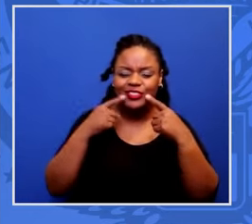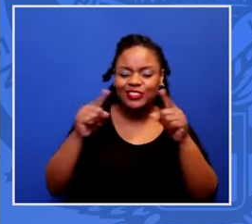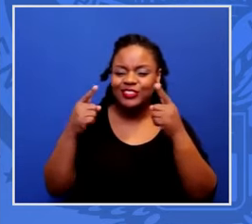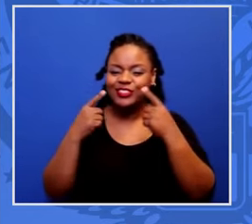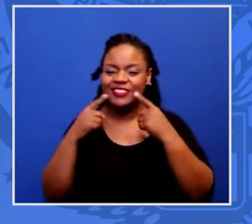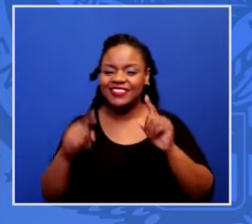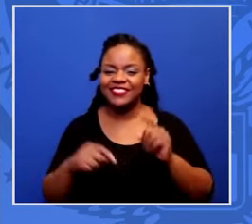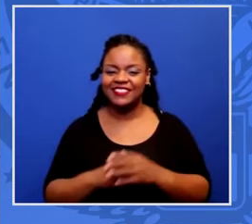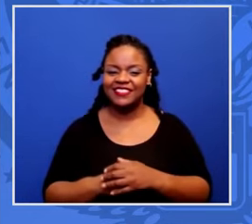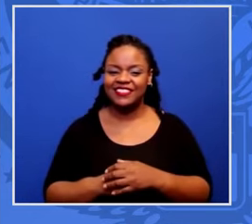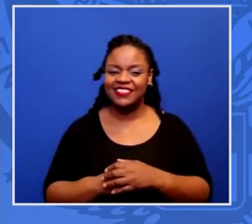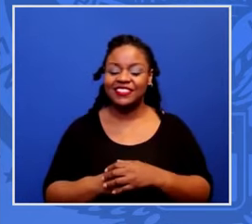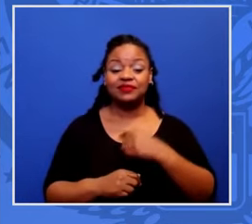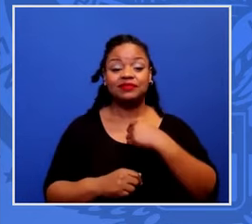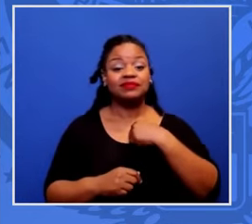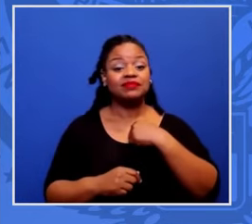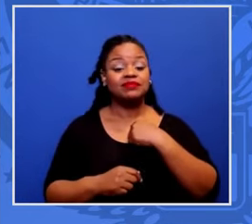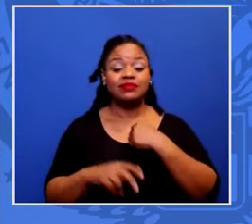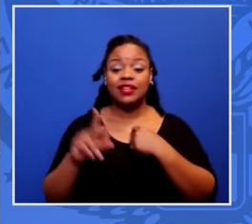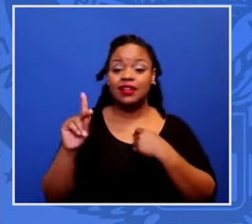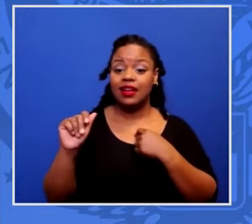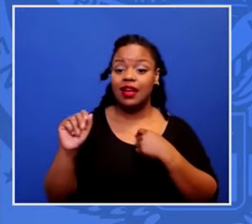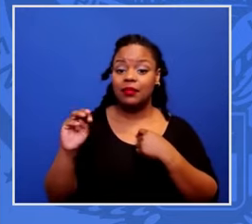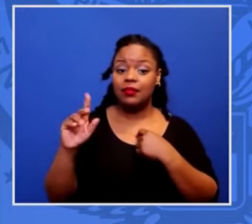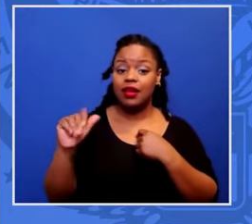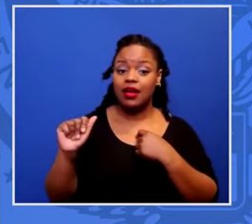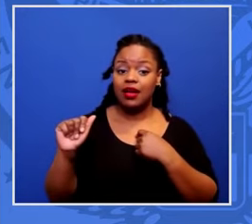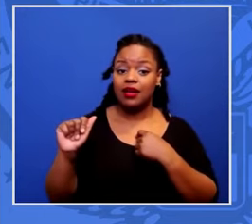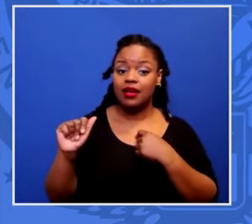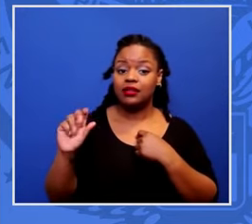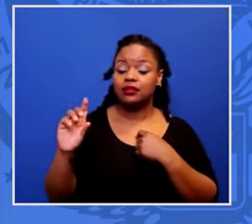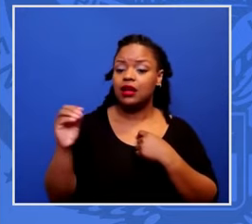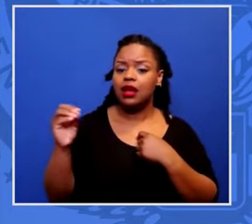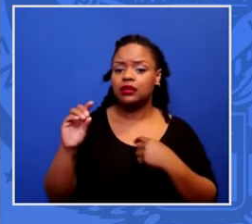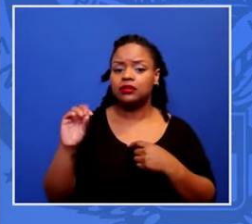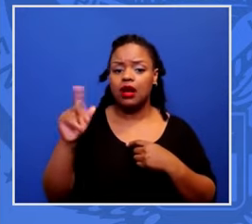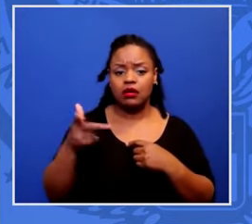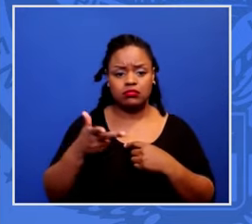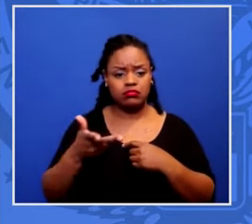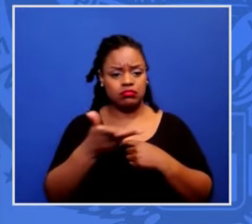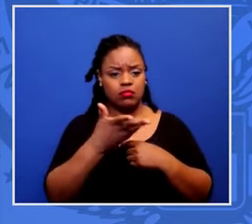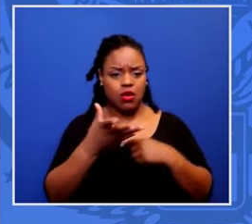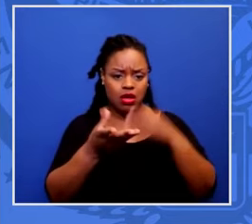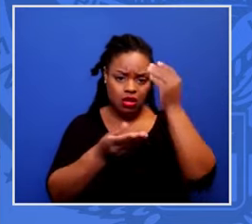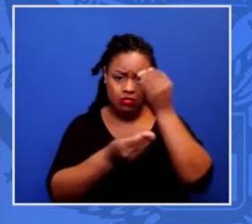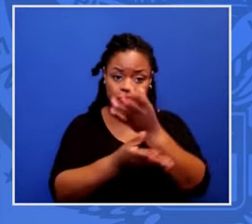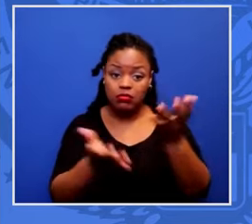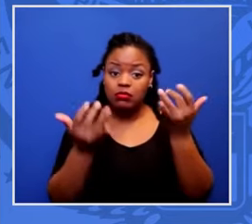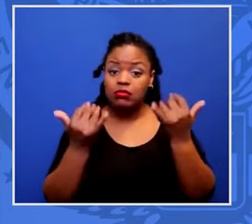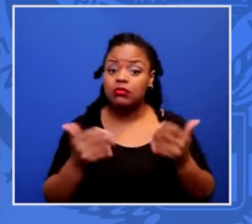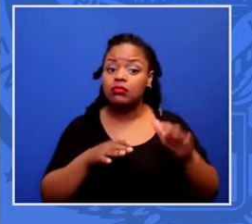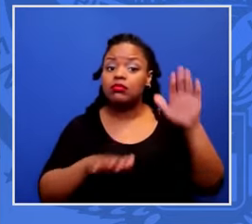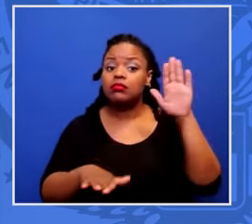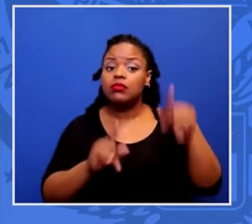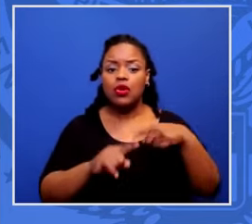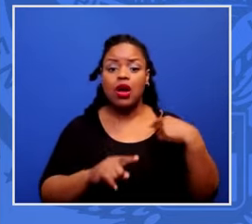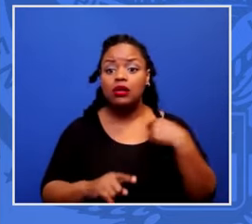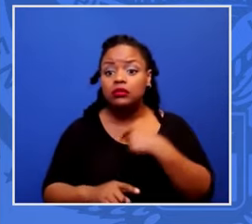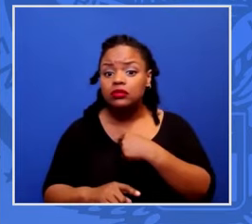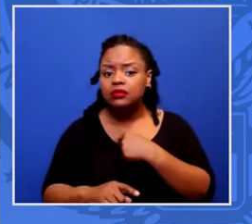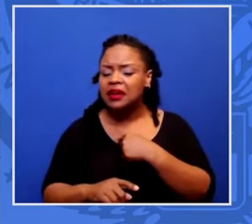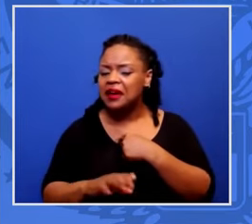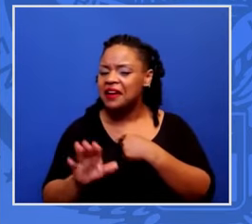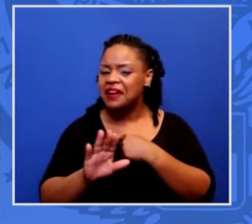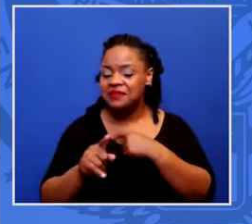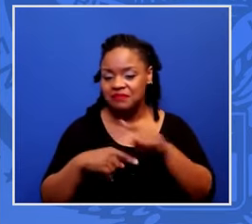about us, but about you, the American people. This is a great nation. We're a good people. And to